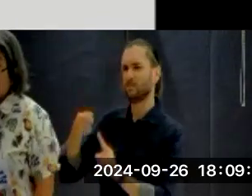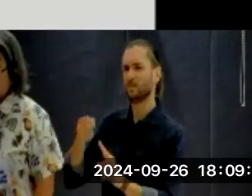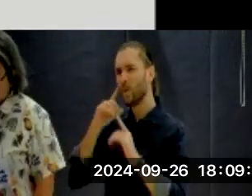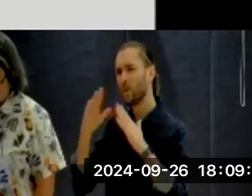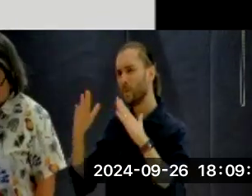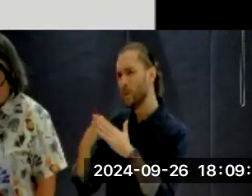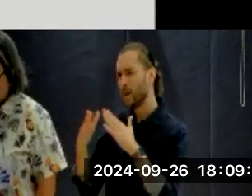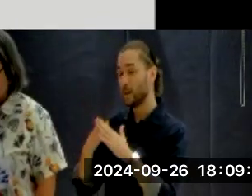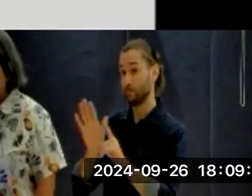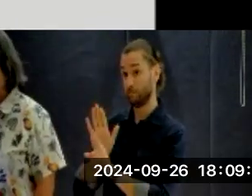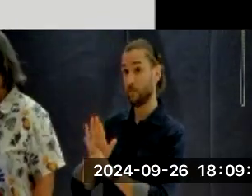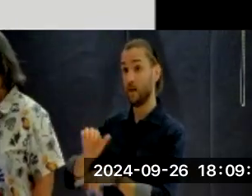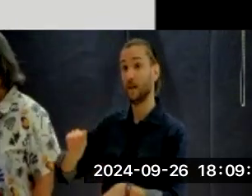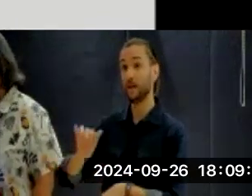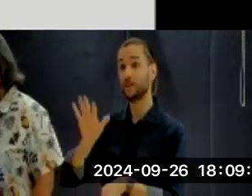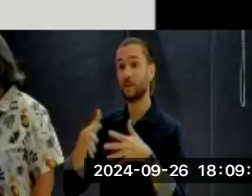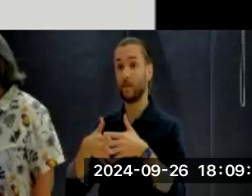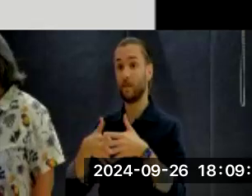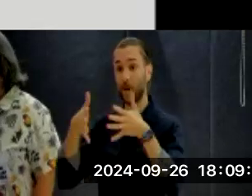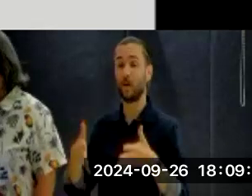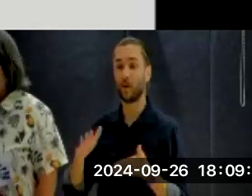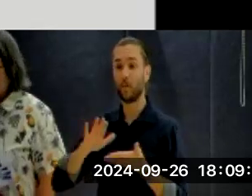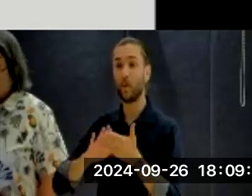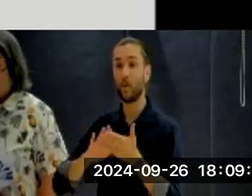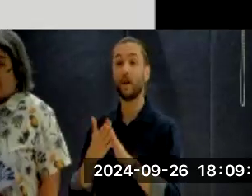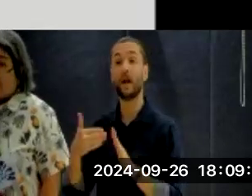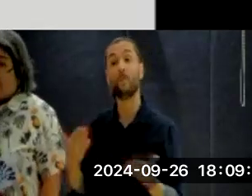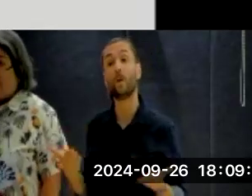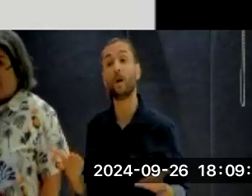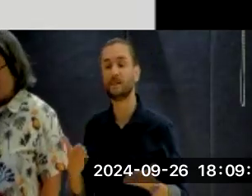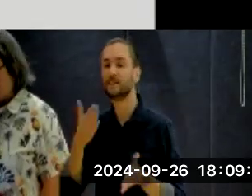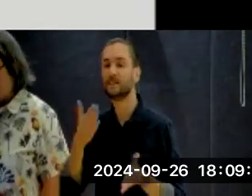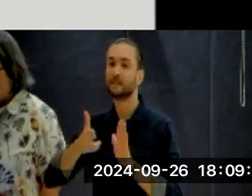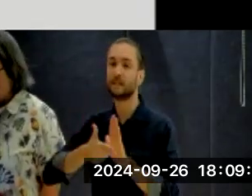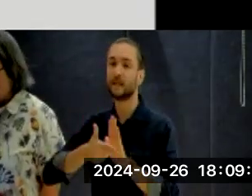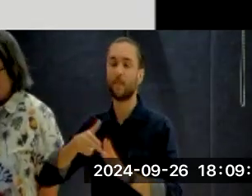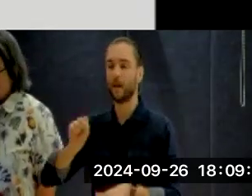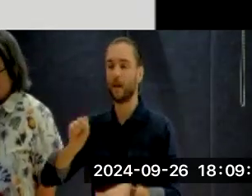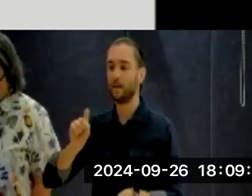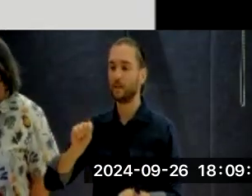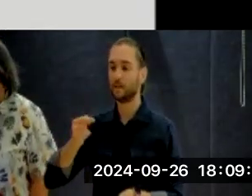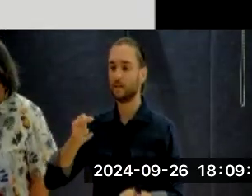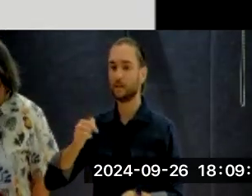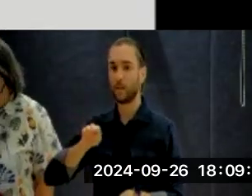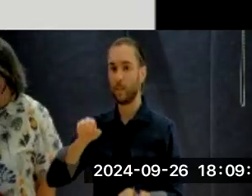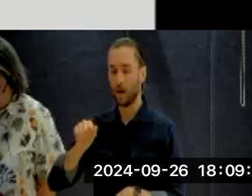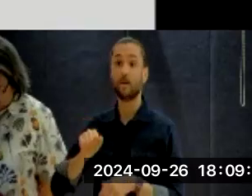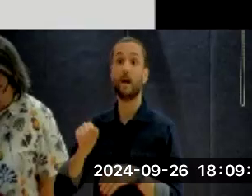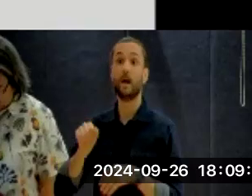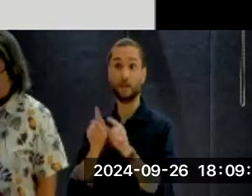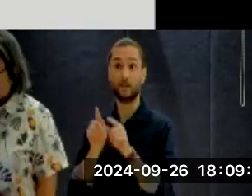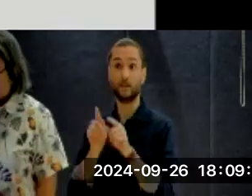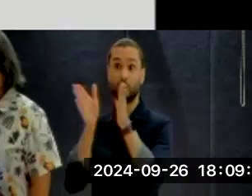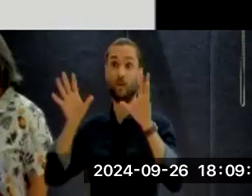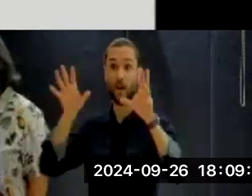communities is this notion of stigma. There's great stigma on disability as a general category, and within Asian American